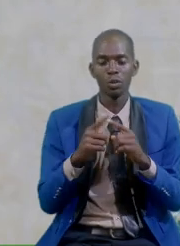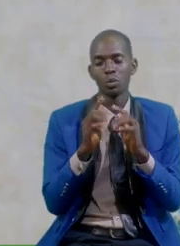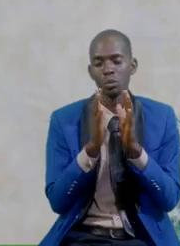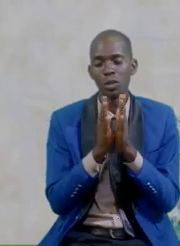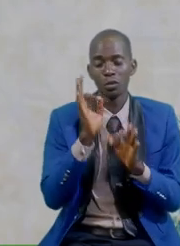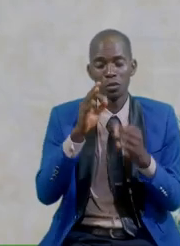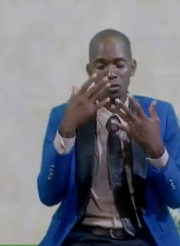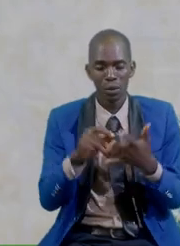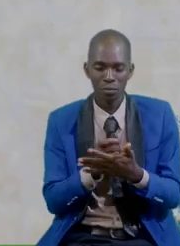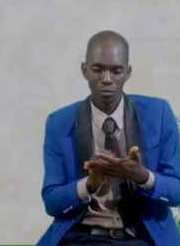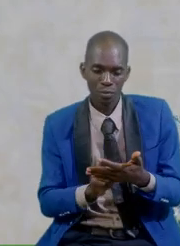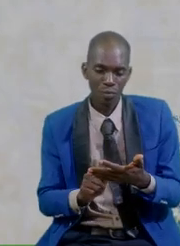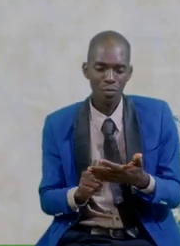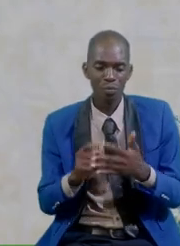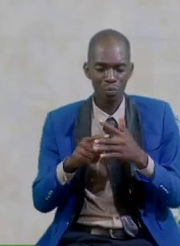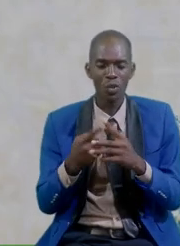Don't be looking here and there.